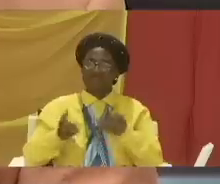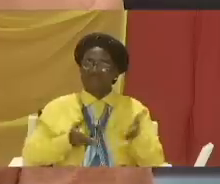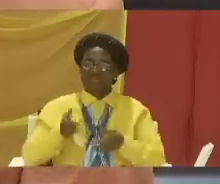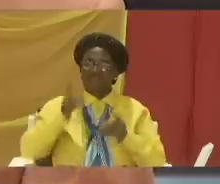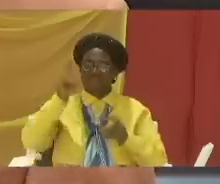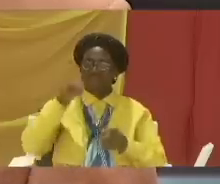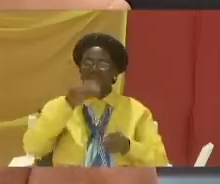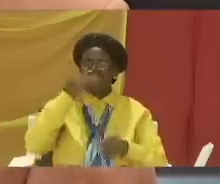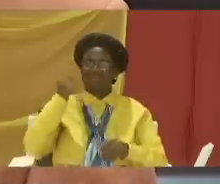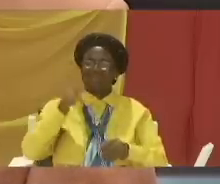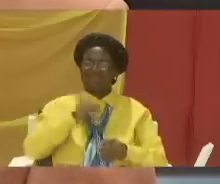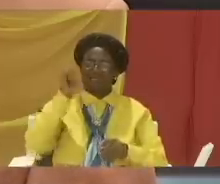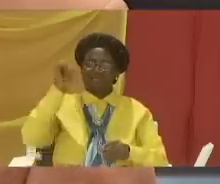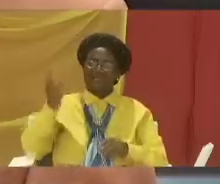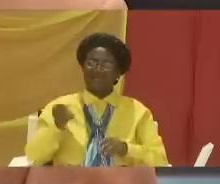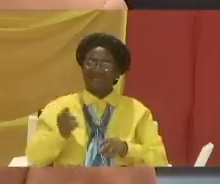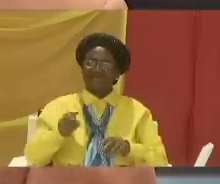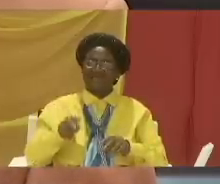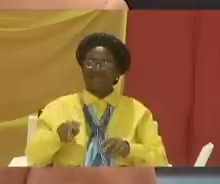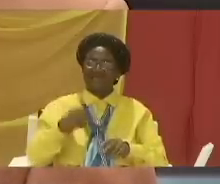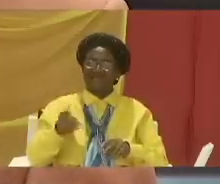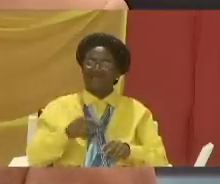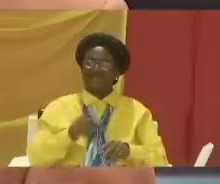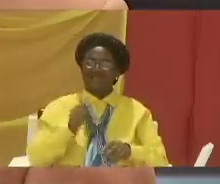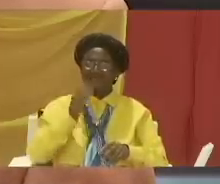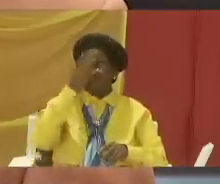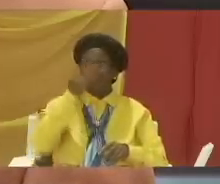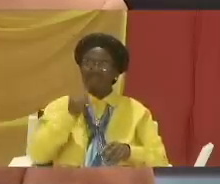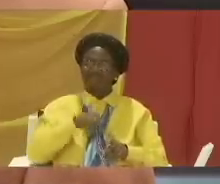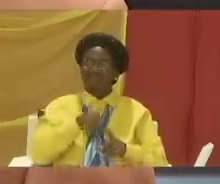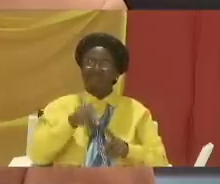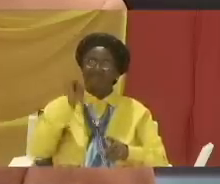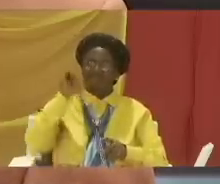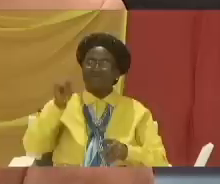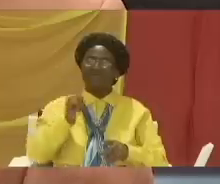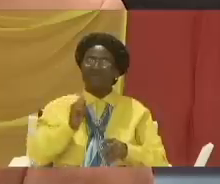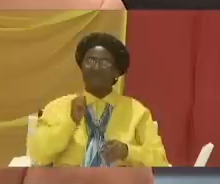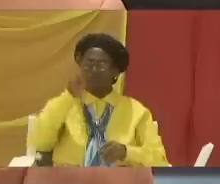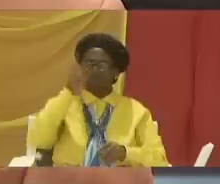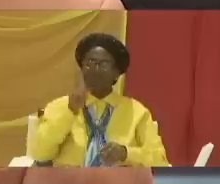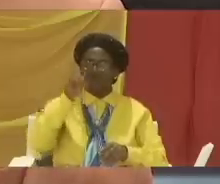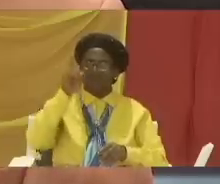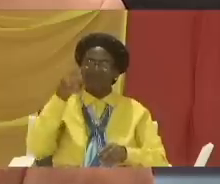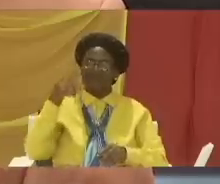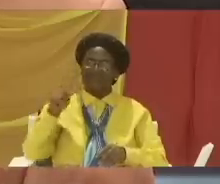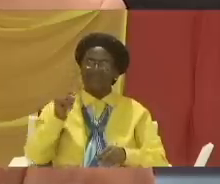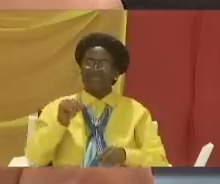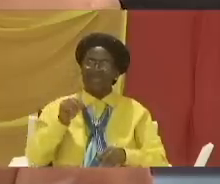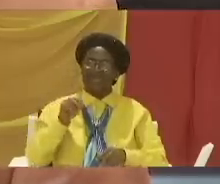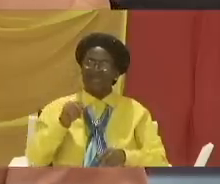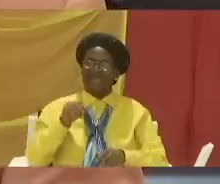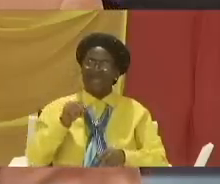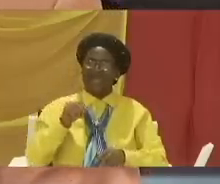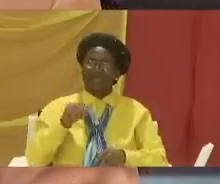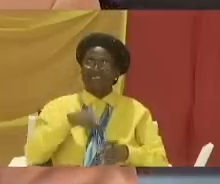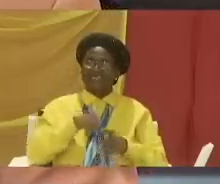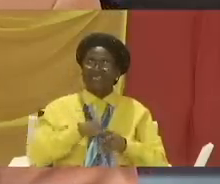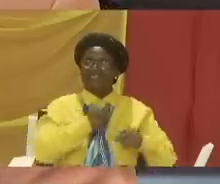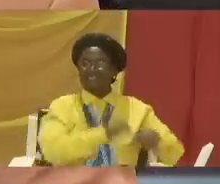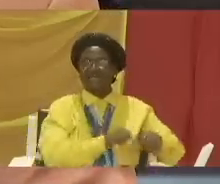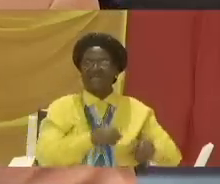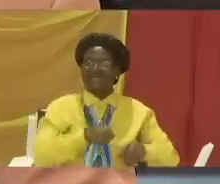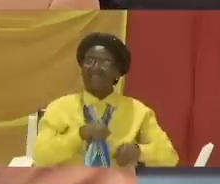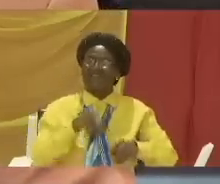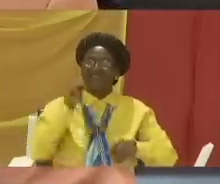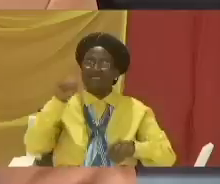When he woke up, the iron inside his bone was lying on the